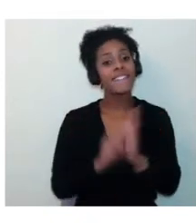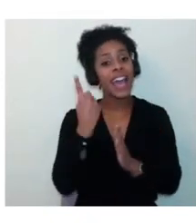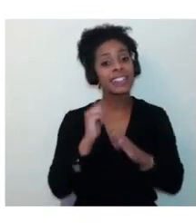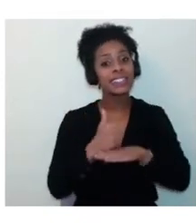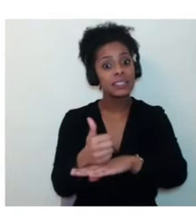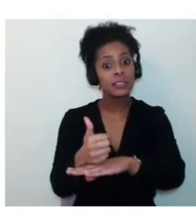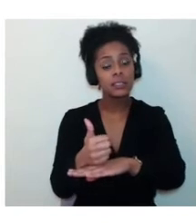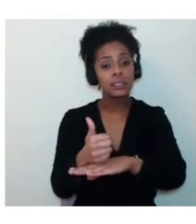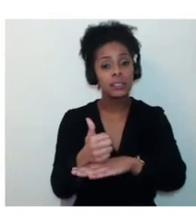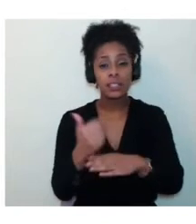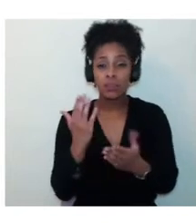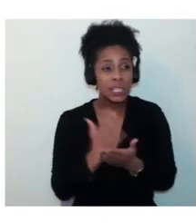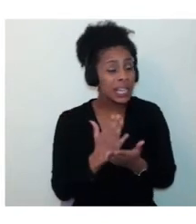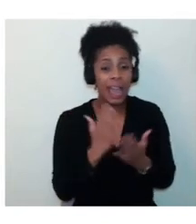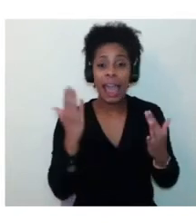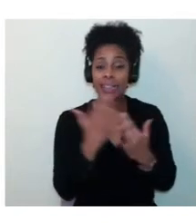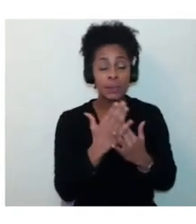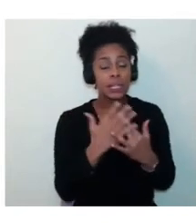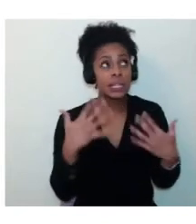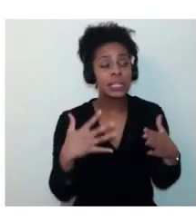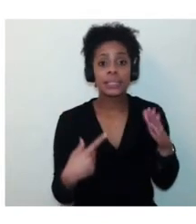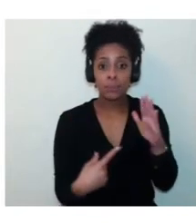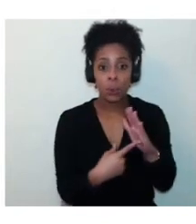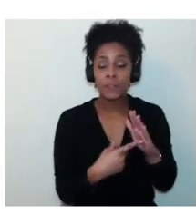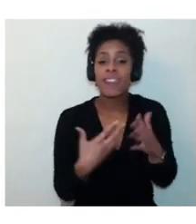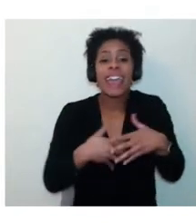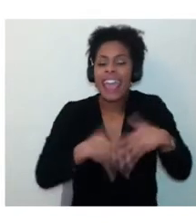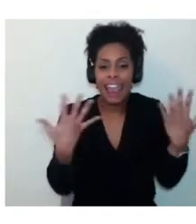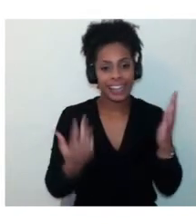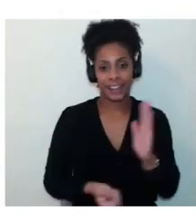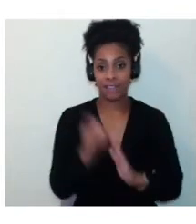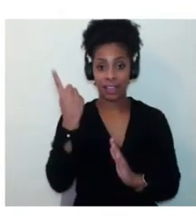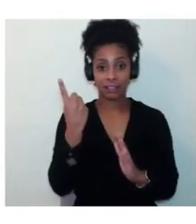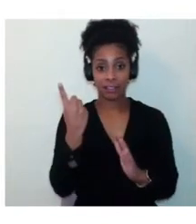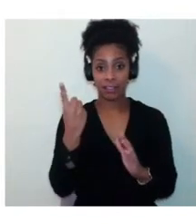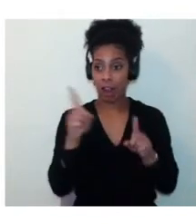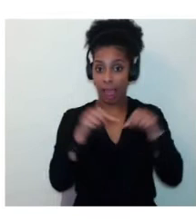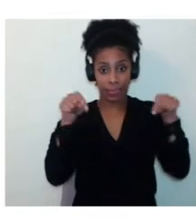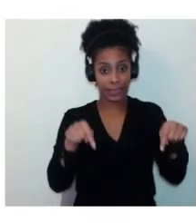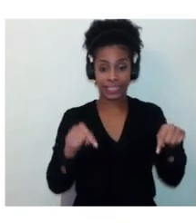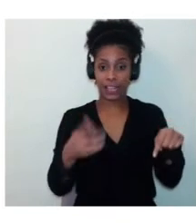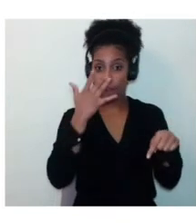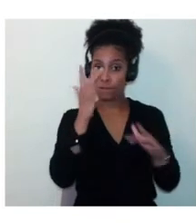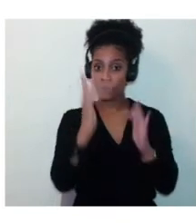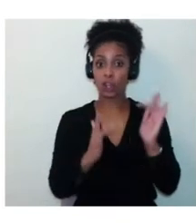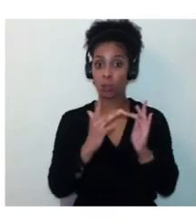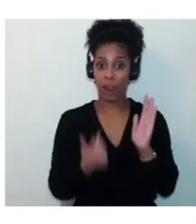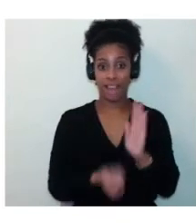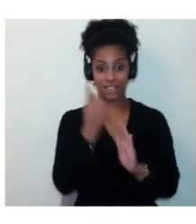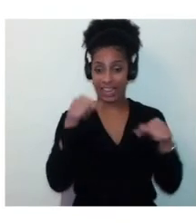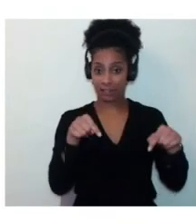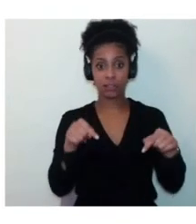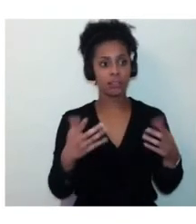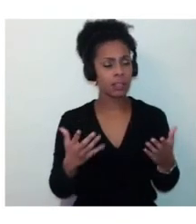central focus for every event that we produce. And virtual events like this one give us the opportunity to use the full suite